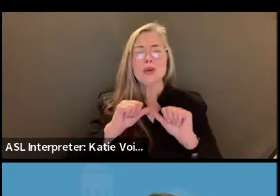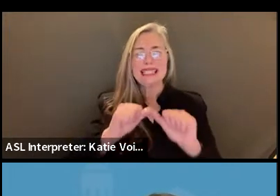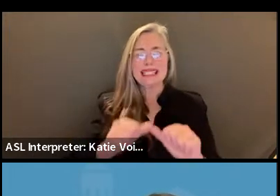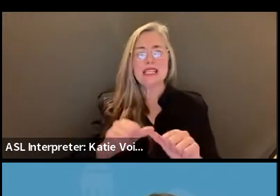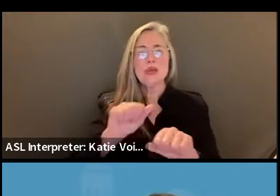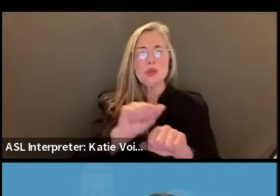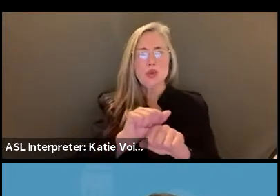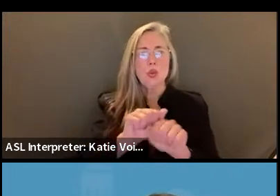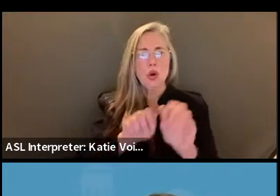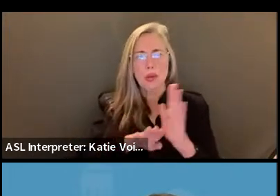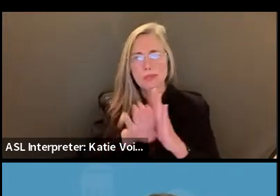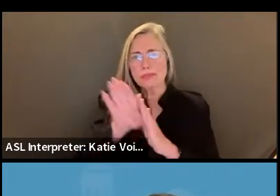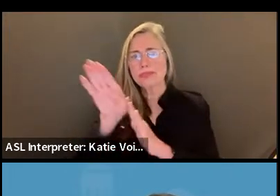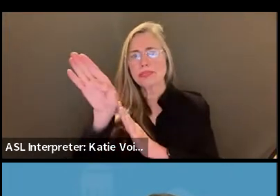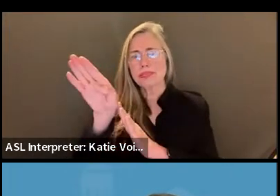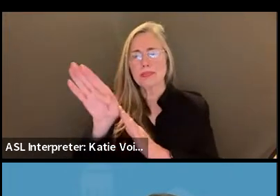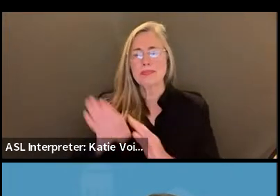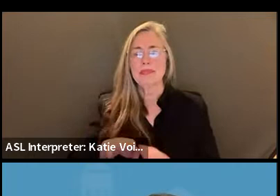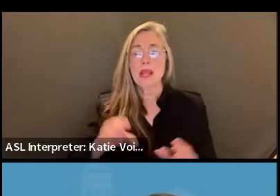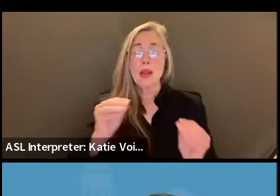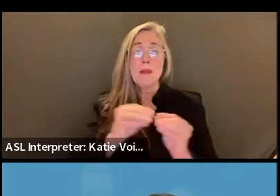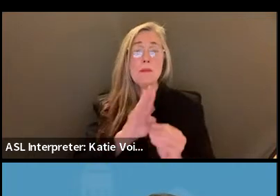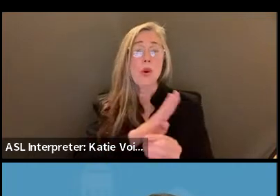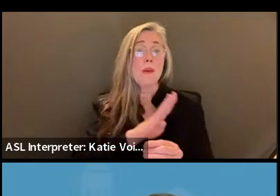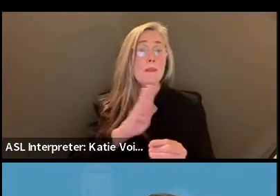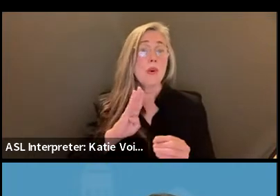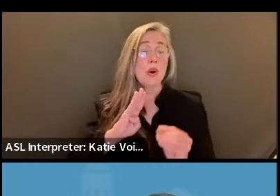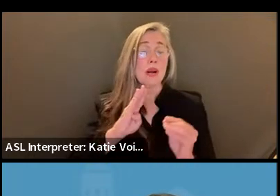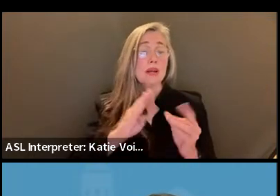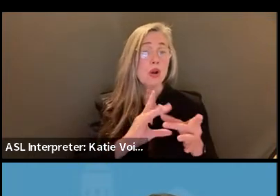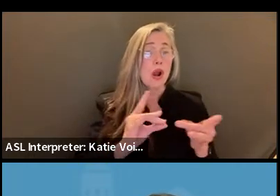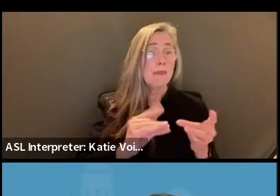Additional comments, board comments or questions?